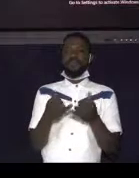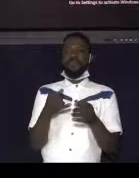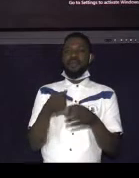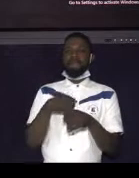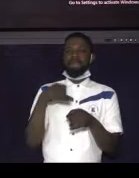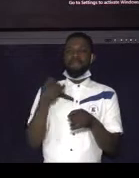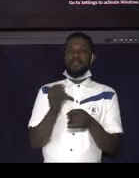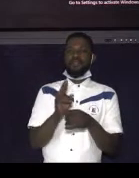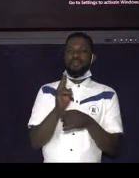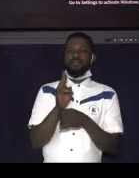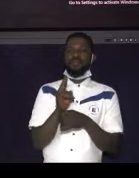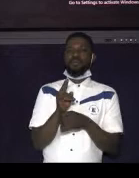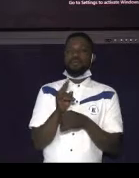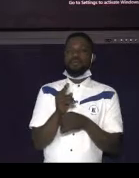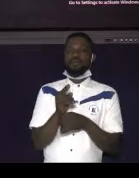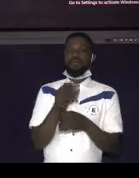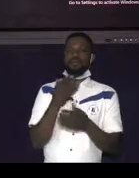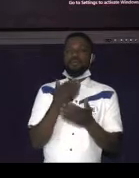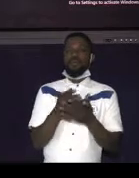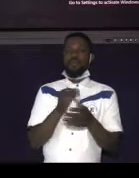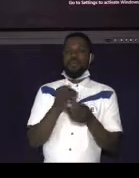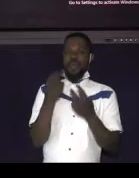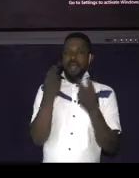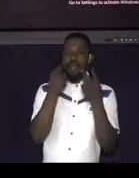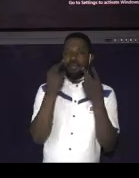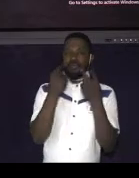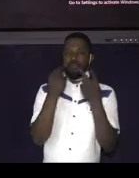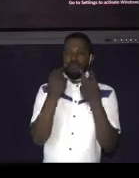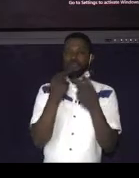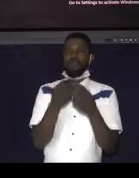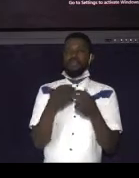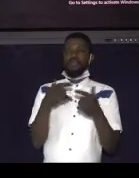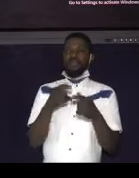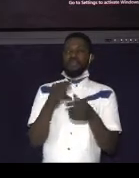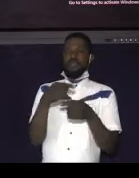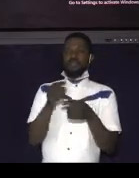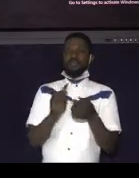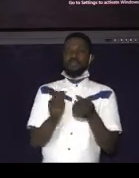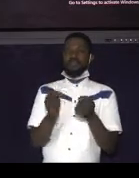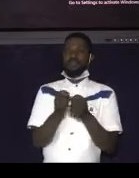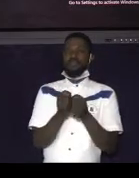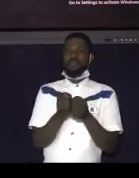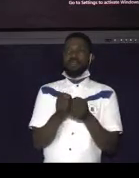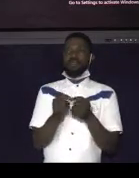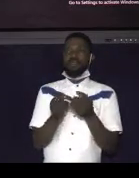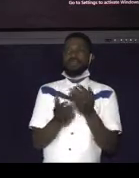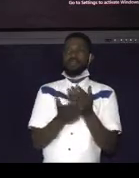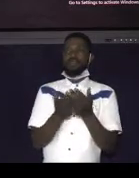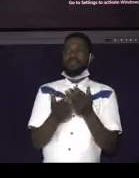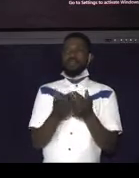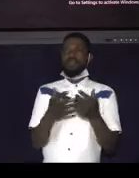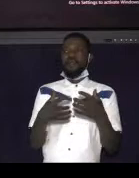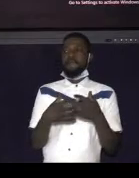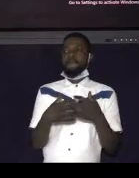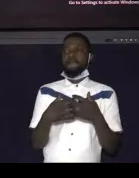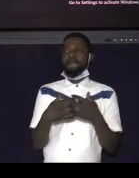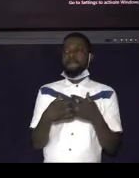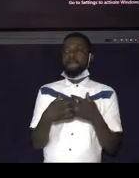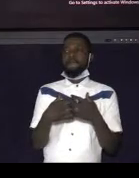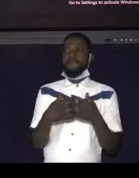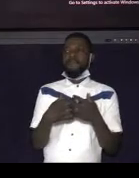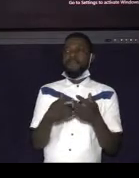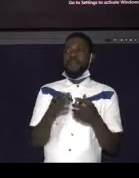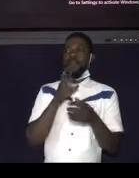Pens up. Good. Eyes on me. So let's mark together. Simple machines. Simple